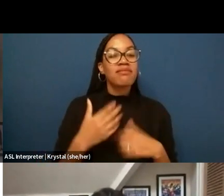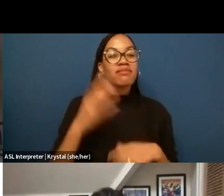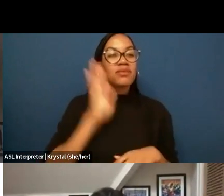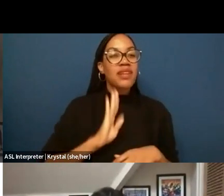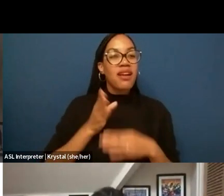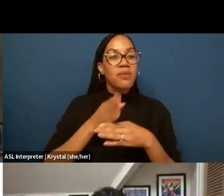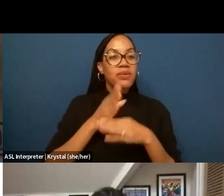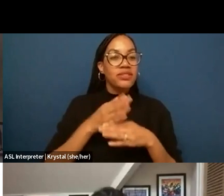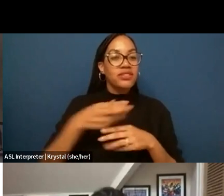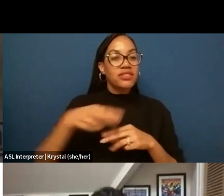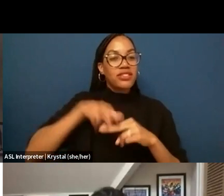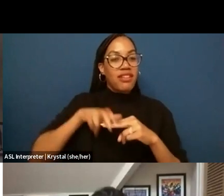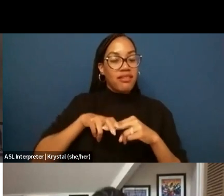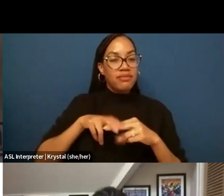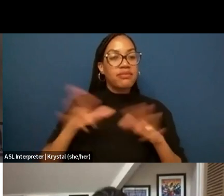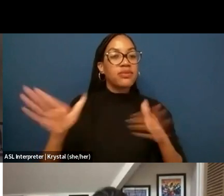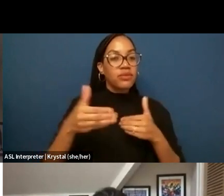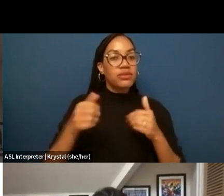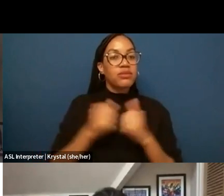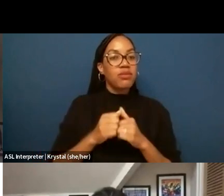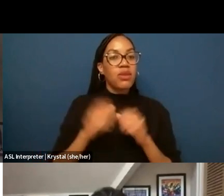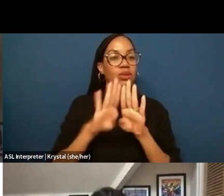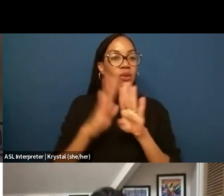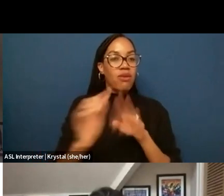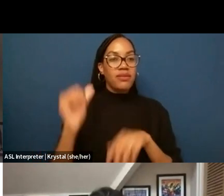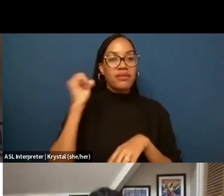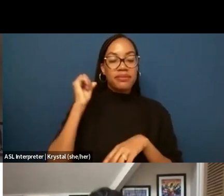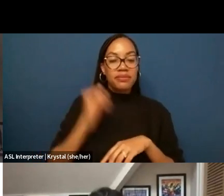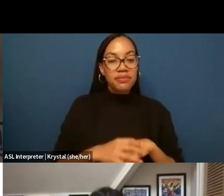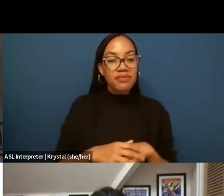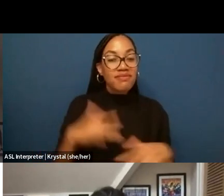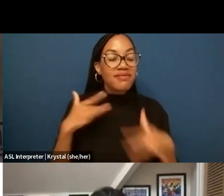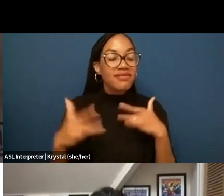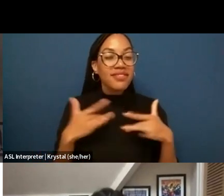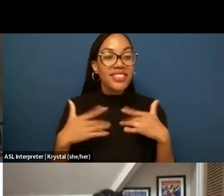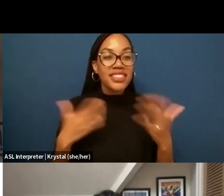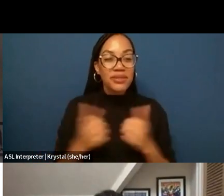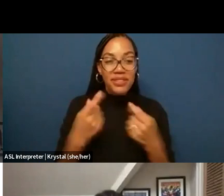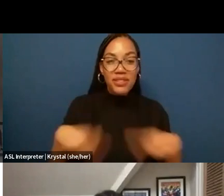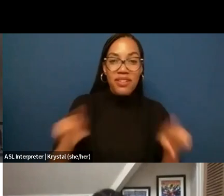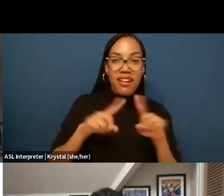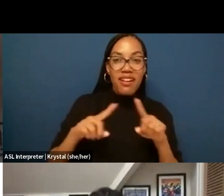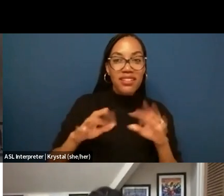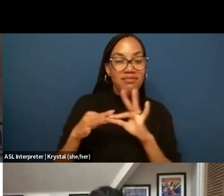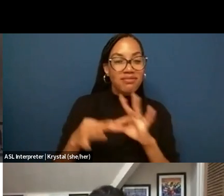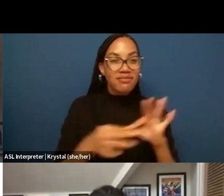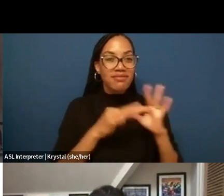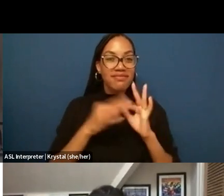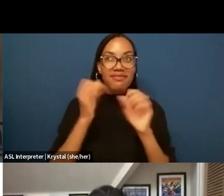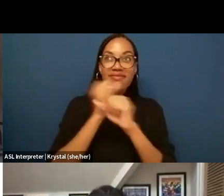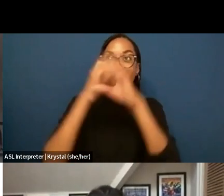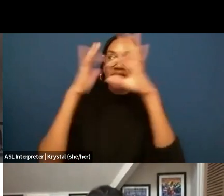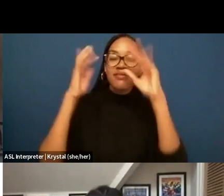room with the door behind me. I'm thrilled to be here together with you all to collectively imagine, reimagine,